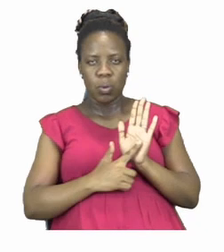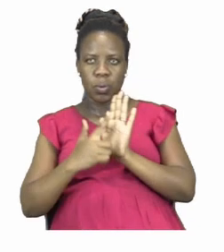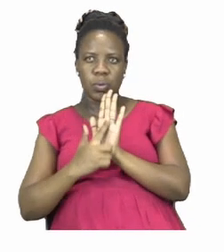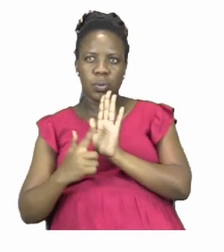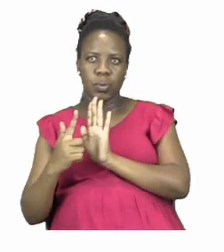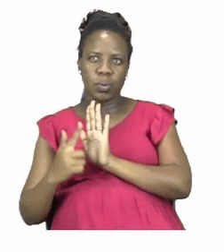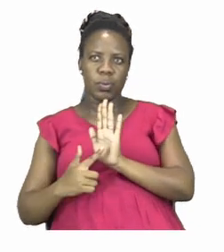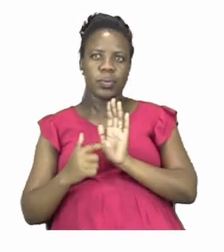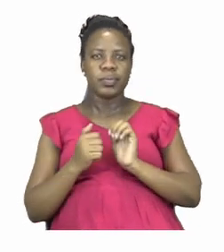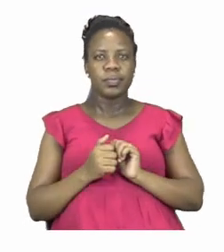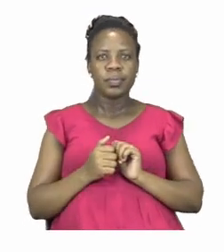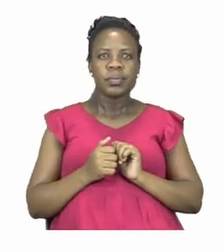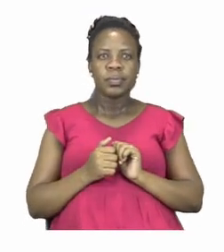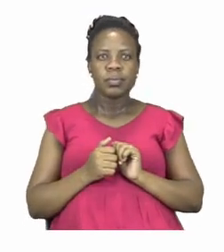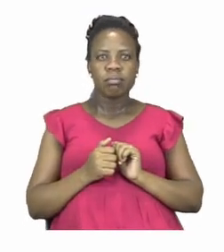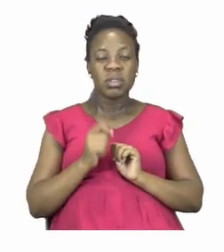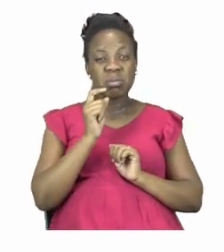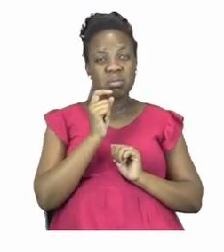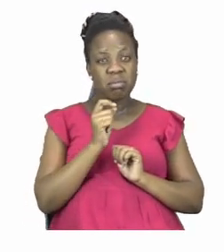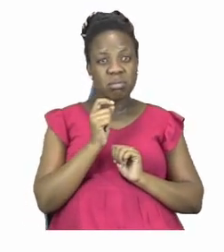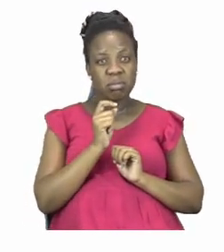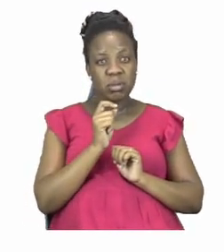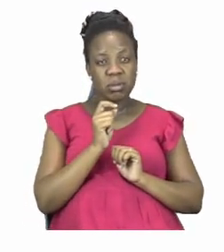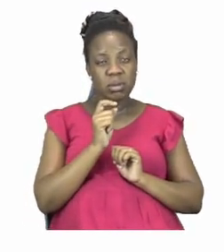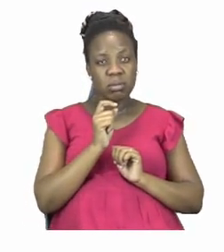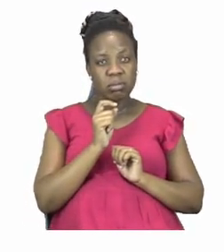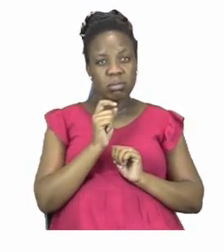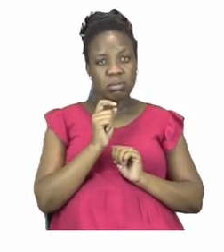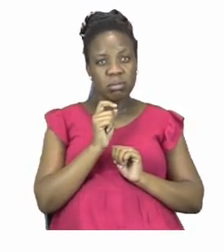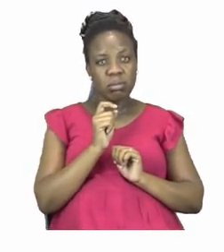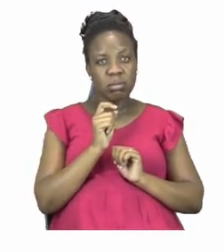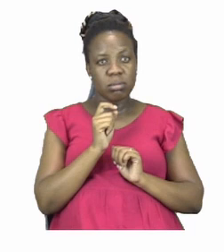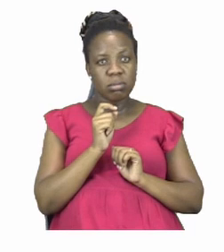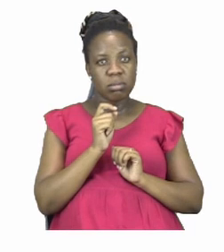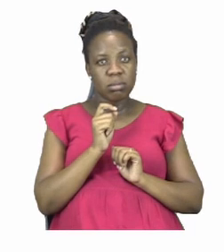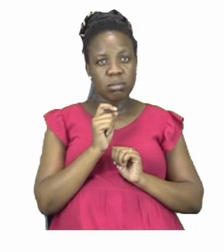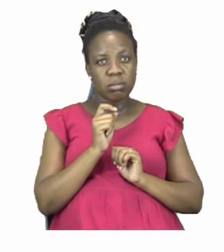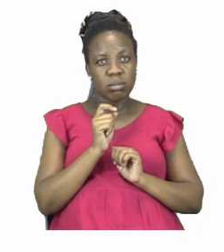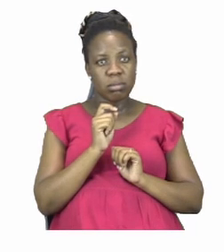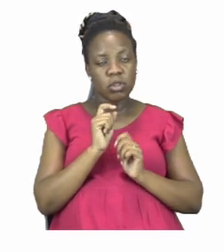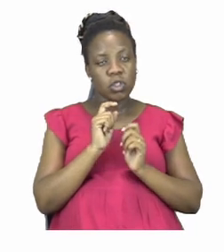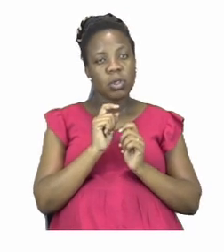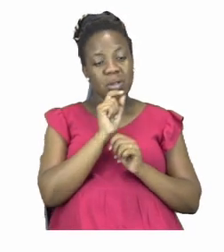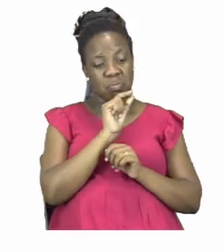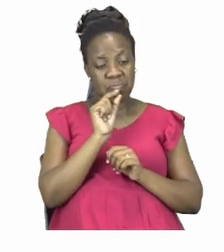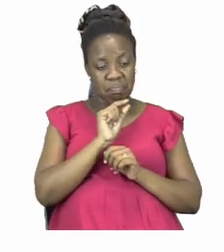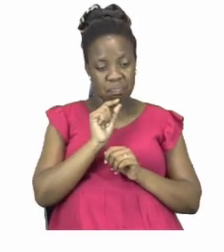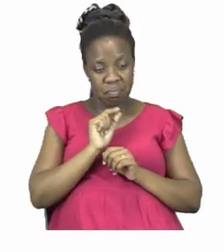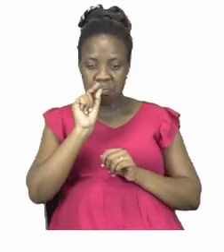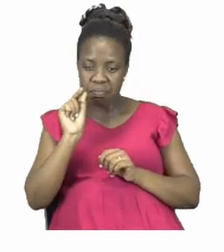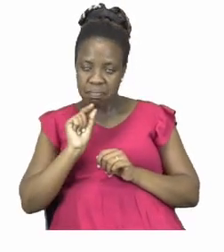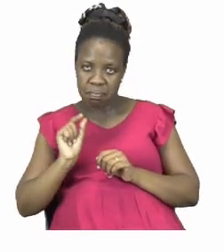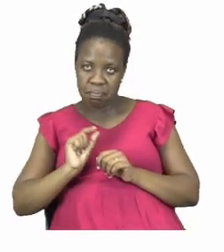to do is you have to take these words and you have to change the verbs into